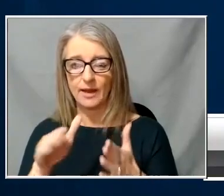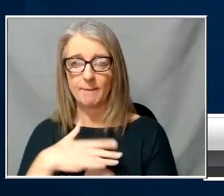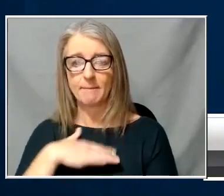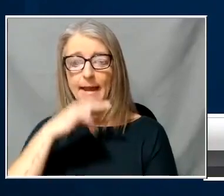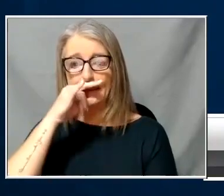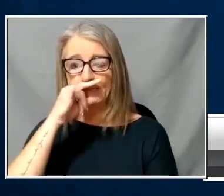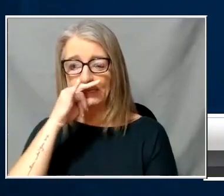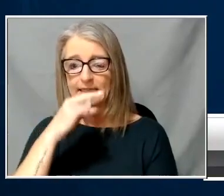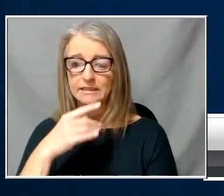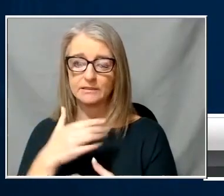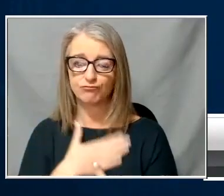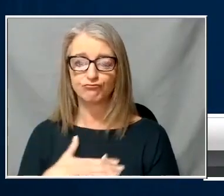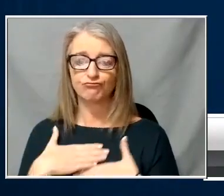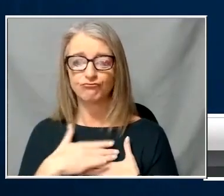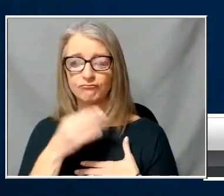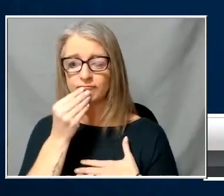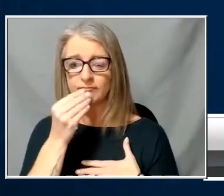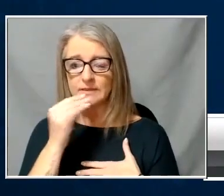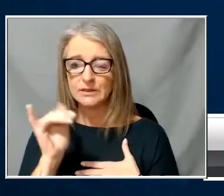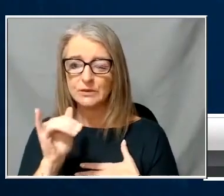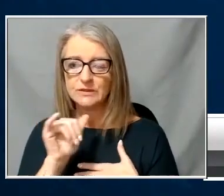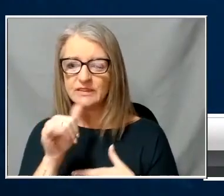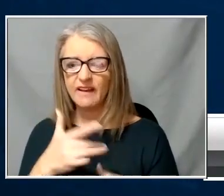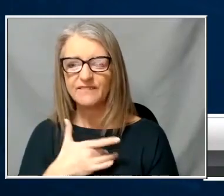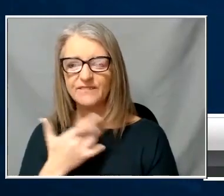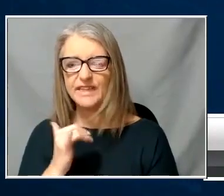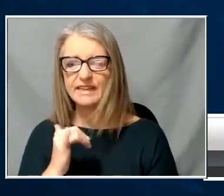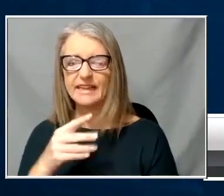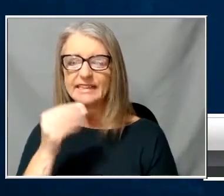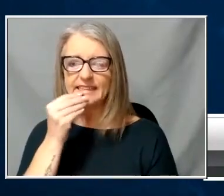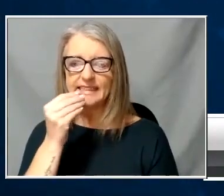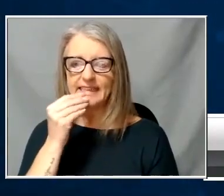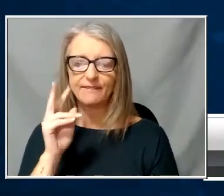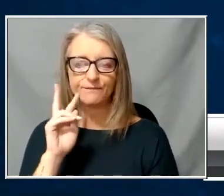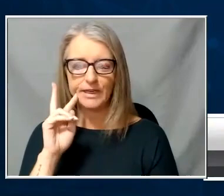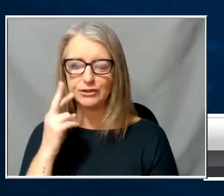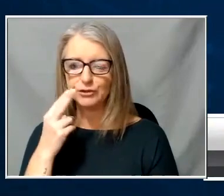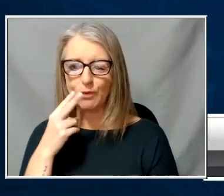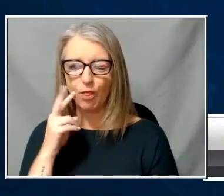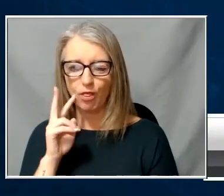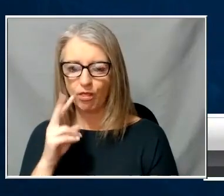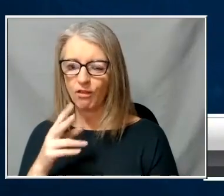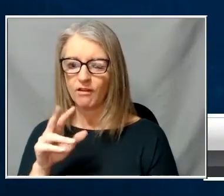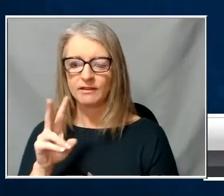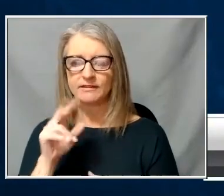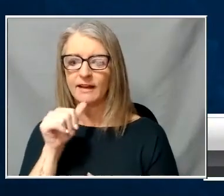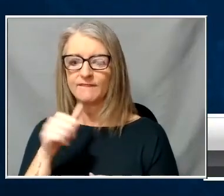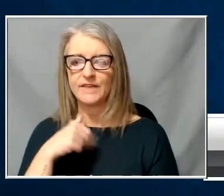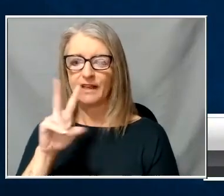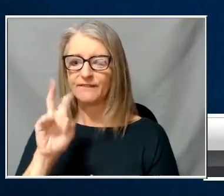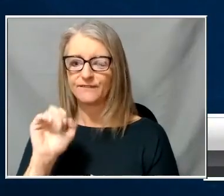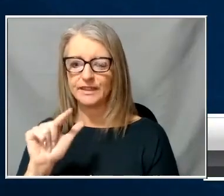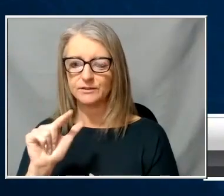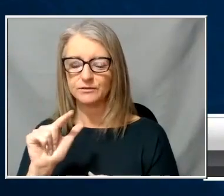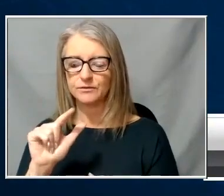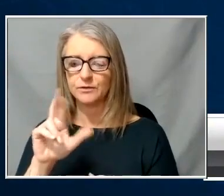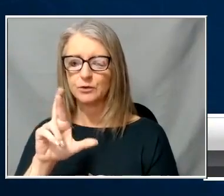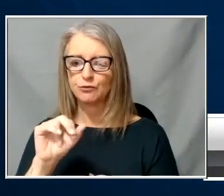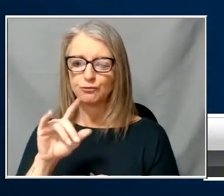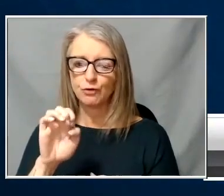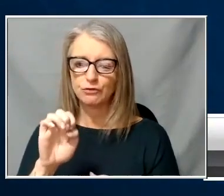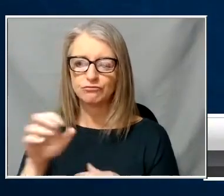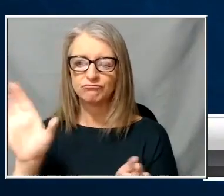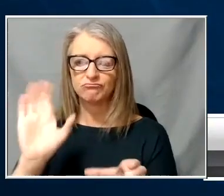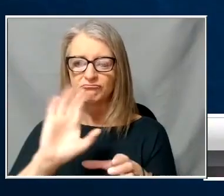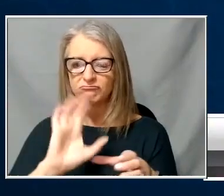enjoy eating it because it doesn't feel like you eat a vegetable, right? It's when you roast it and put a lot of seasoning,